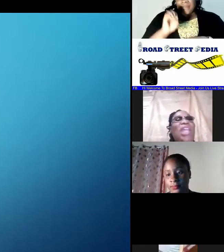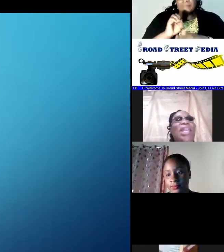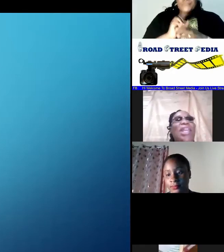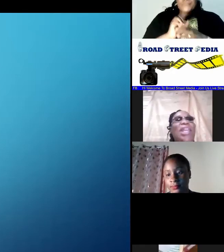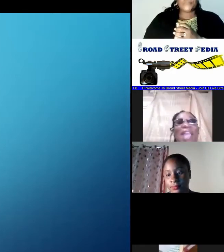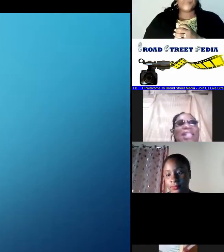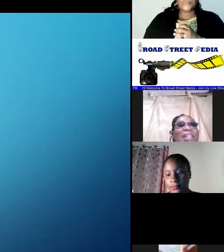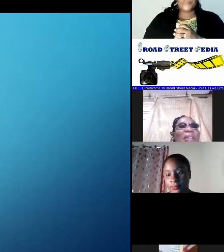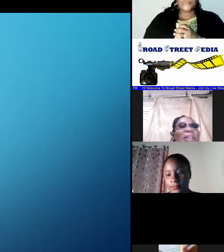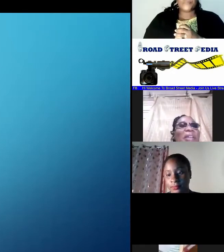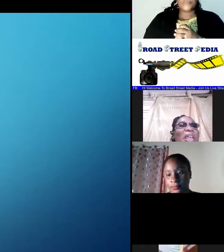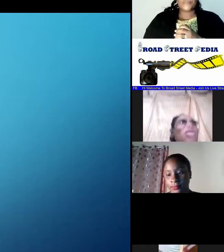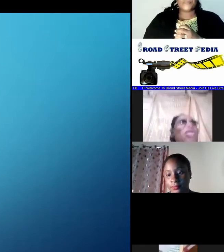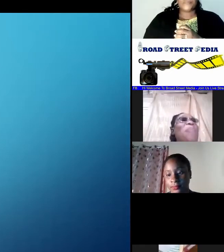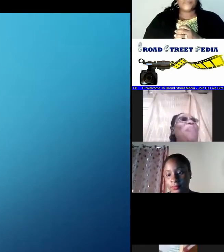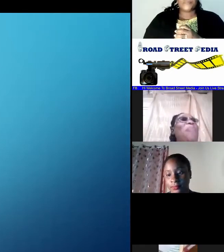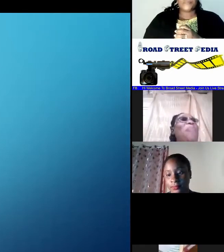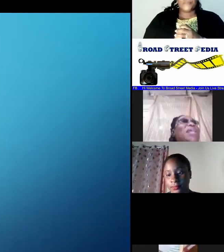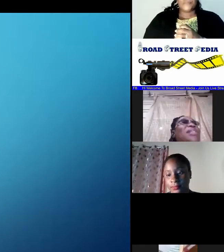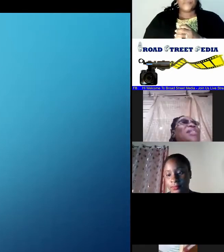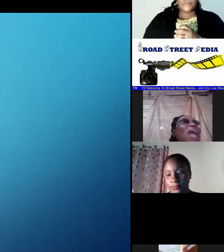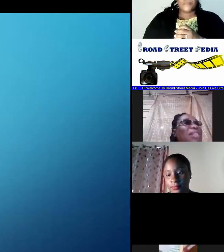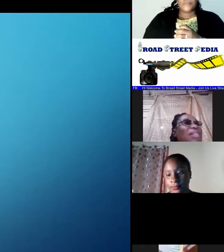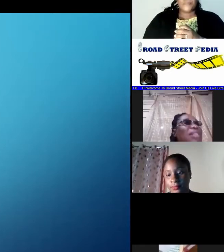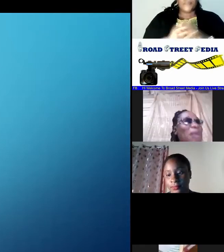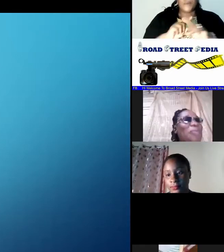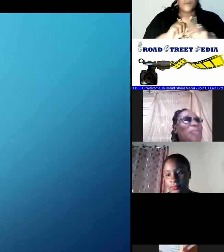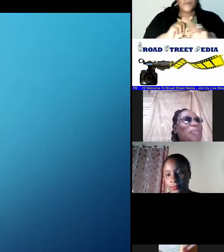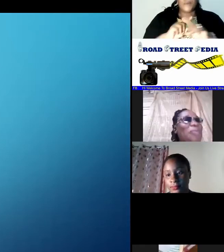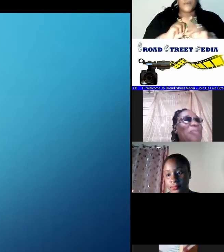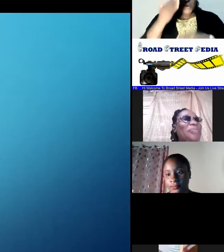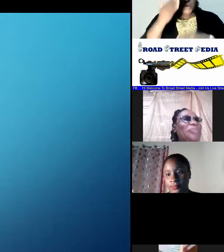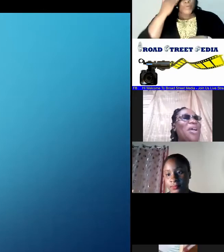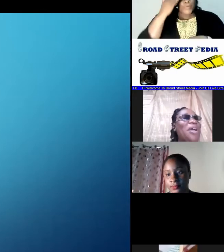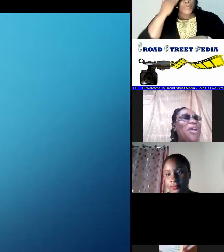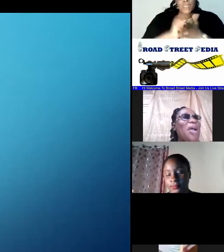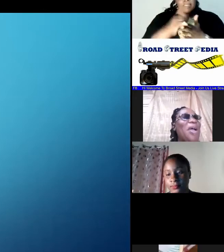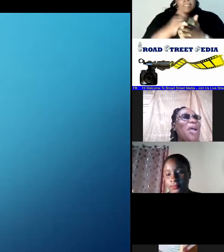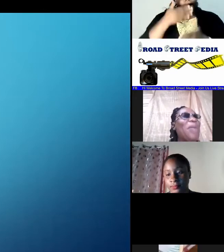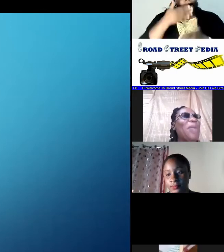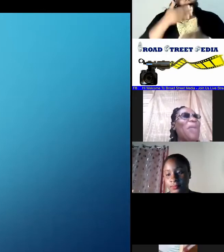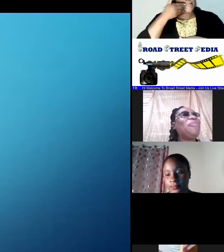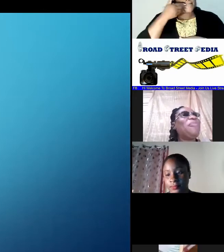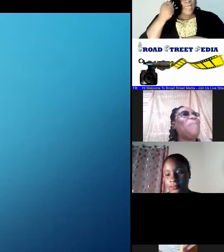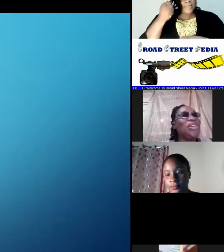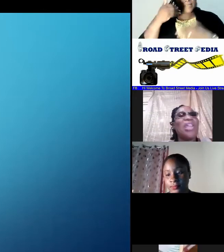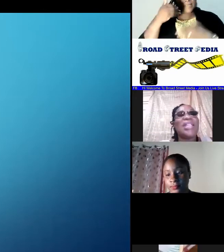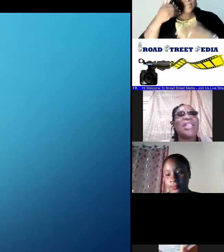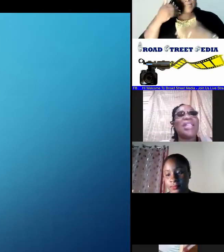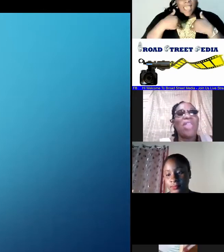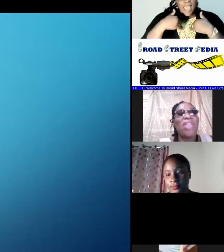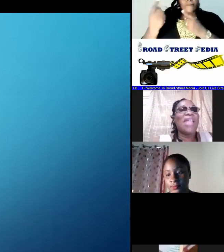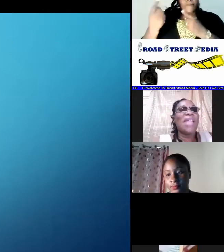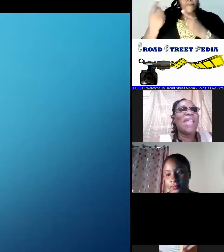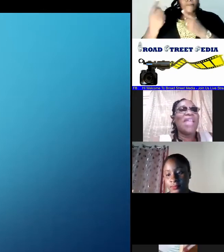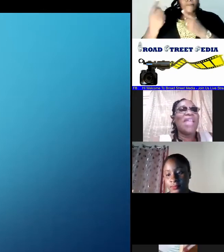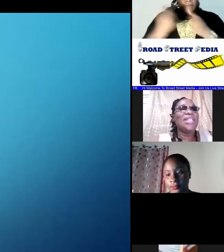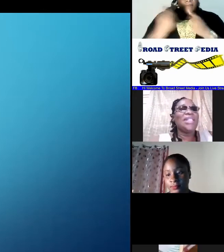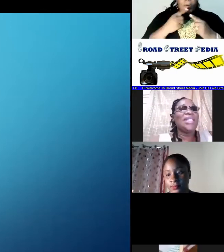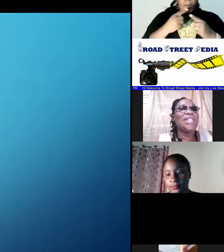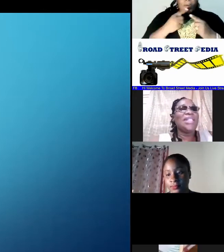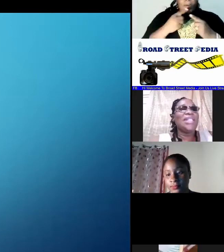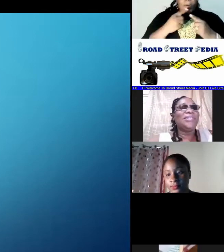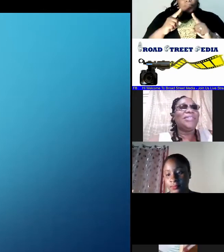the best has come, but better is in the horizon, and